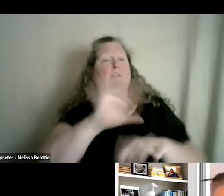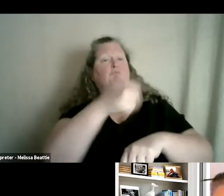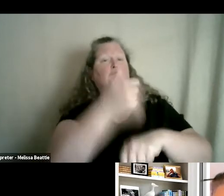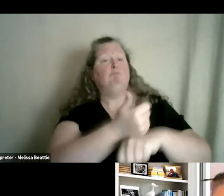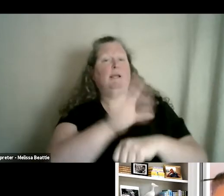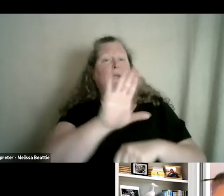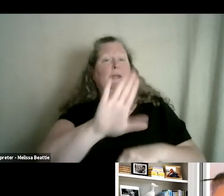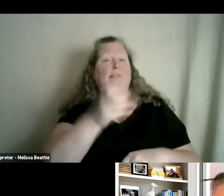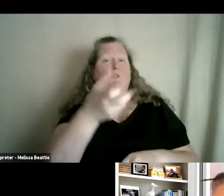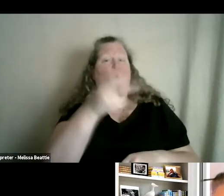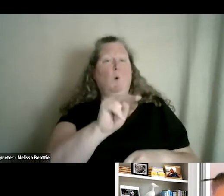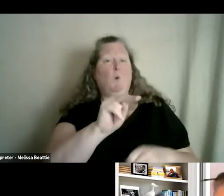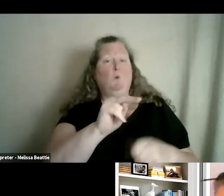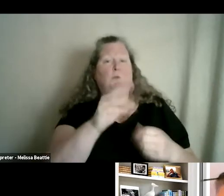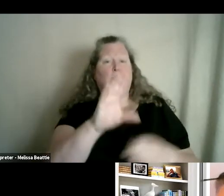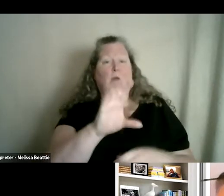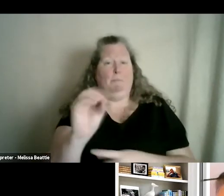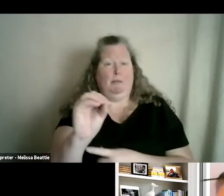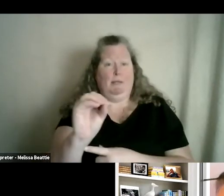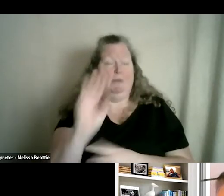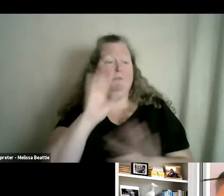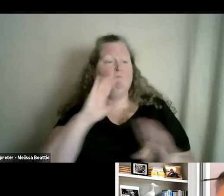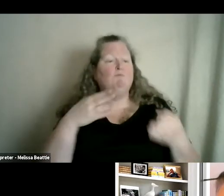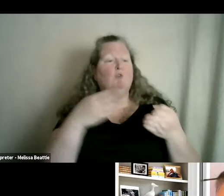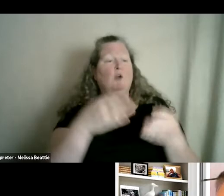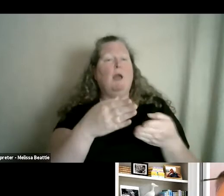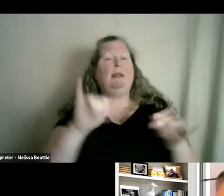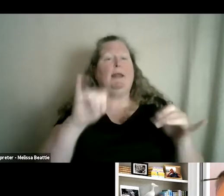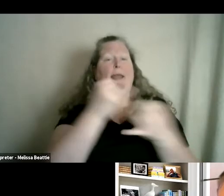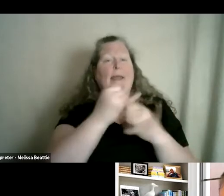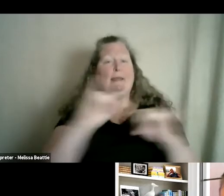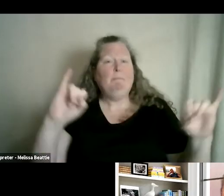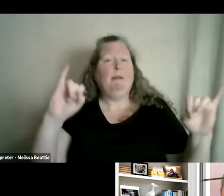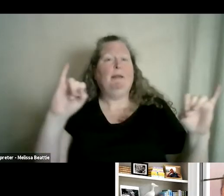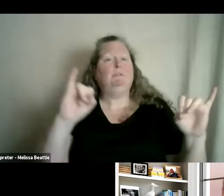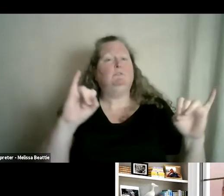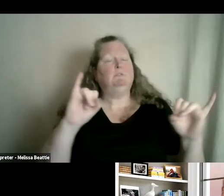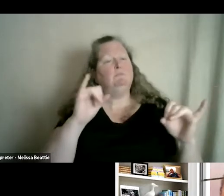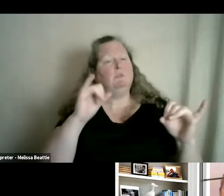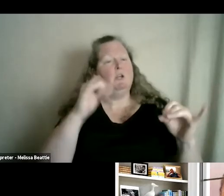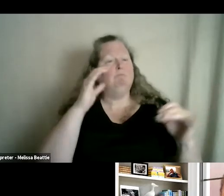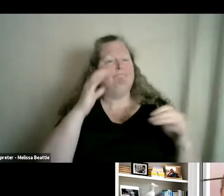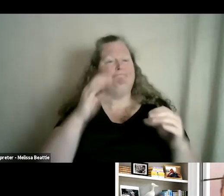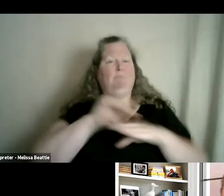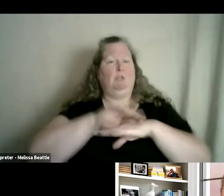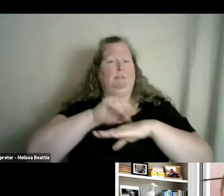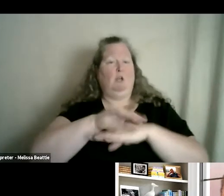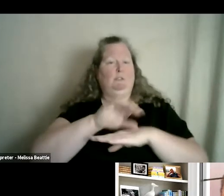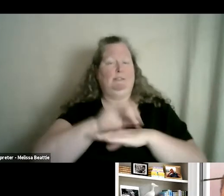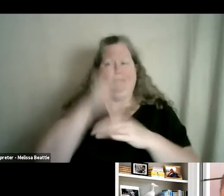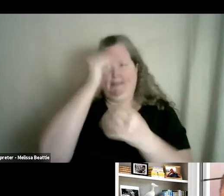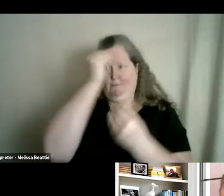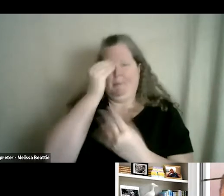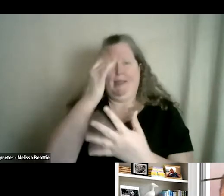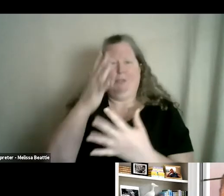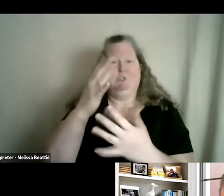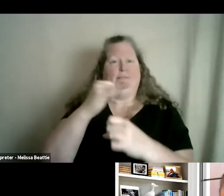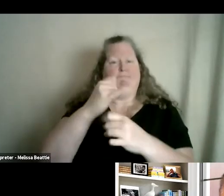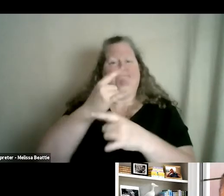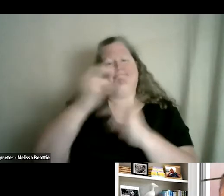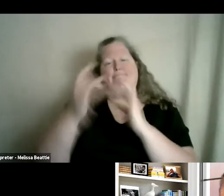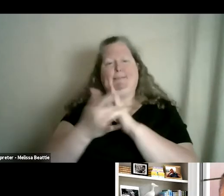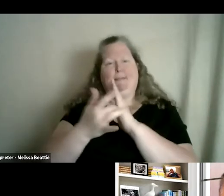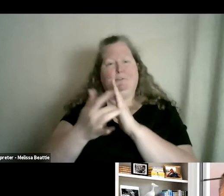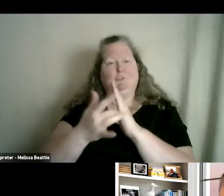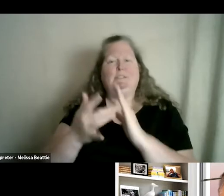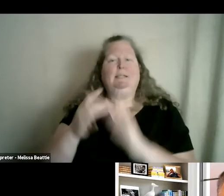the Technology Management Group focused on providing independent strategic consulting, information technology, and cybersecurity managed